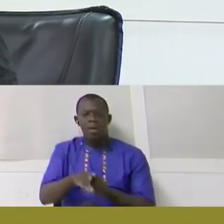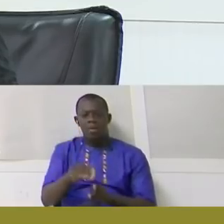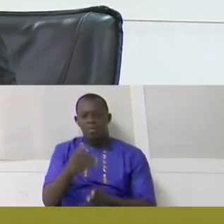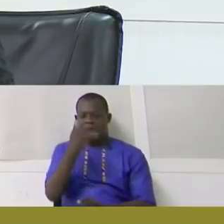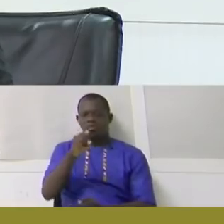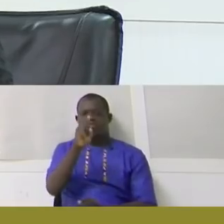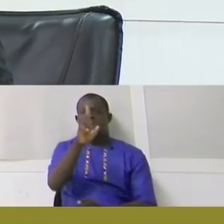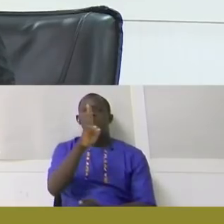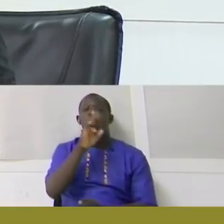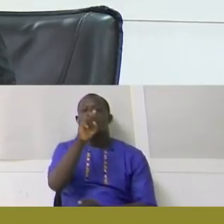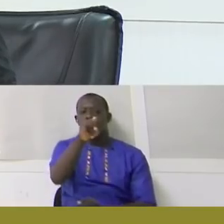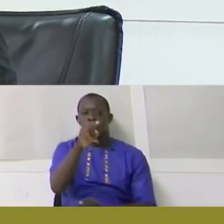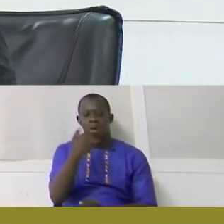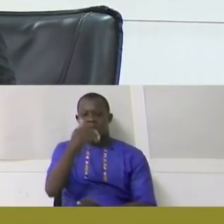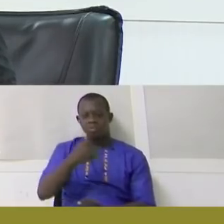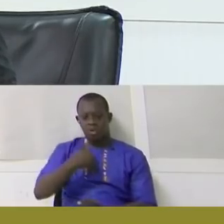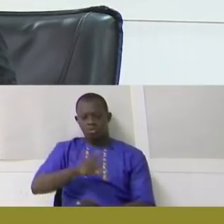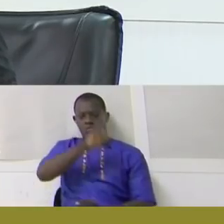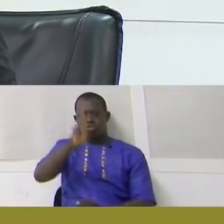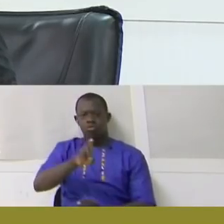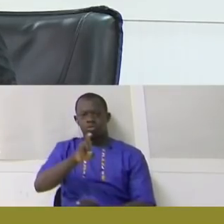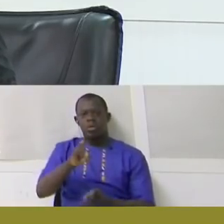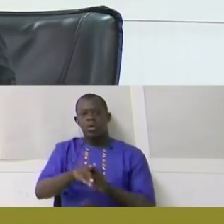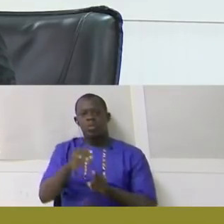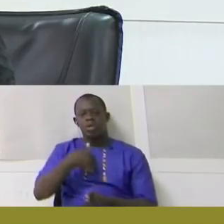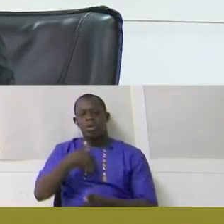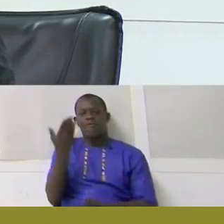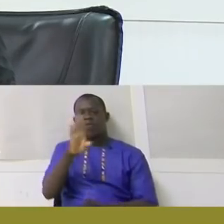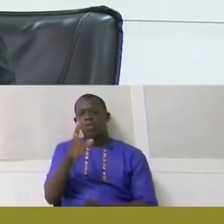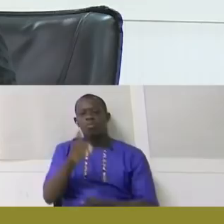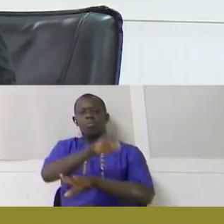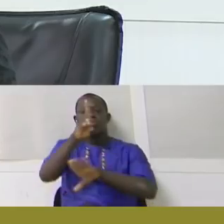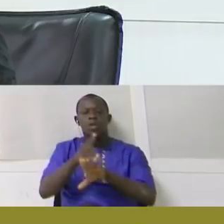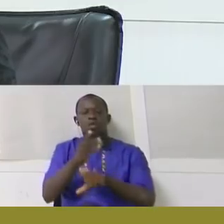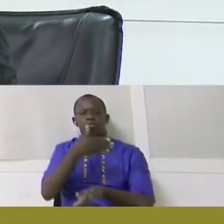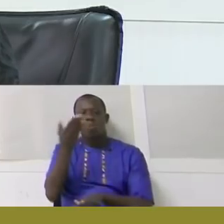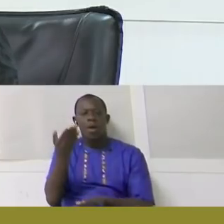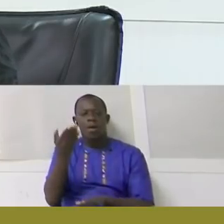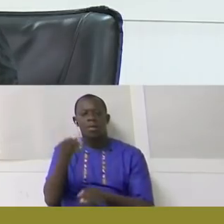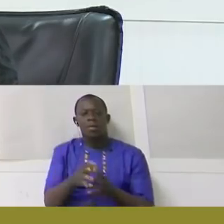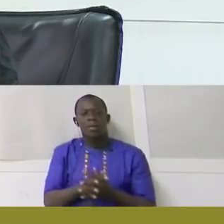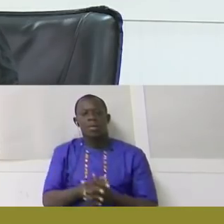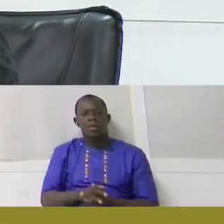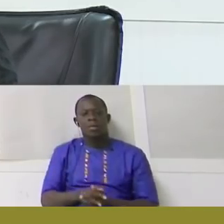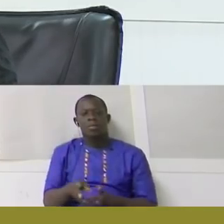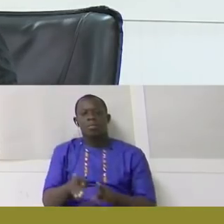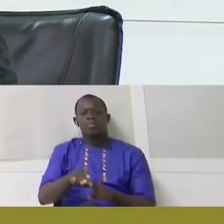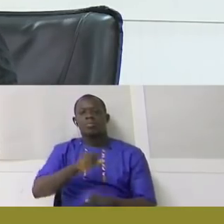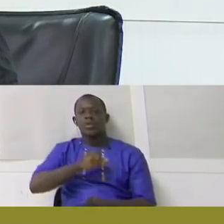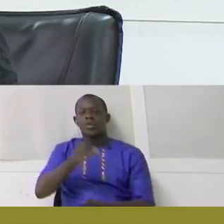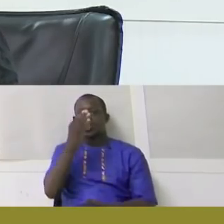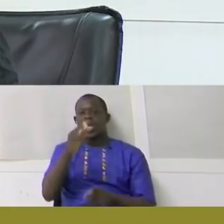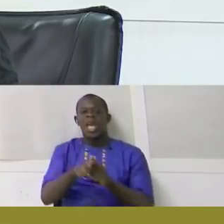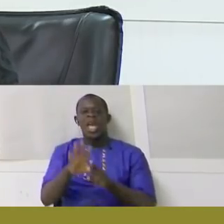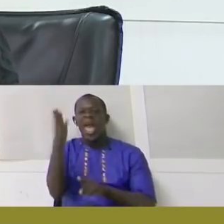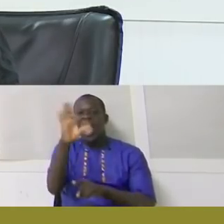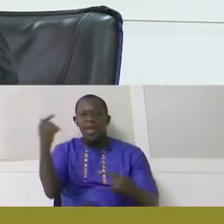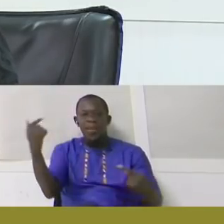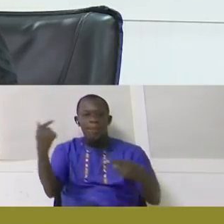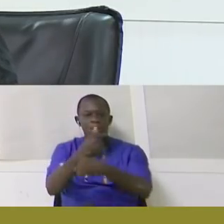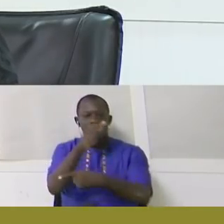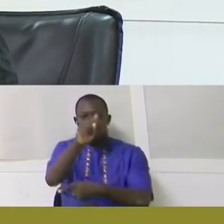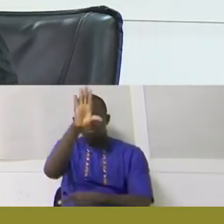you to ask me where I am coming from? I said to him, who are you to ask me where I'm coming from? Munema, any slightest mistake you do here, I will shoot